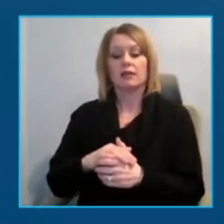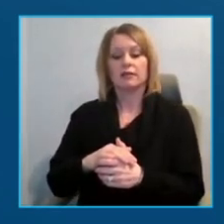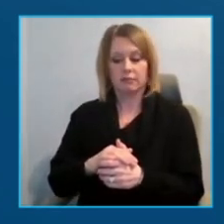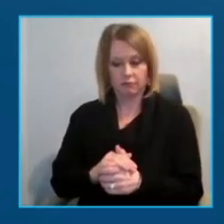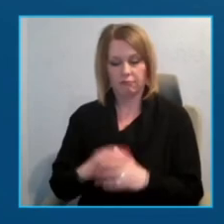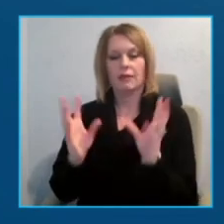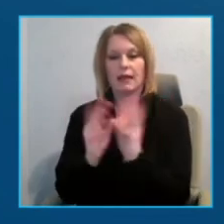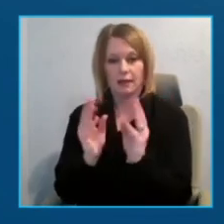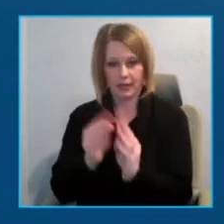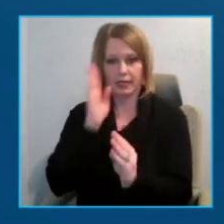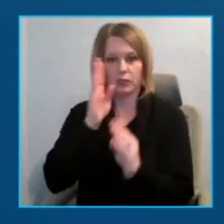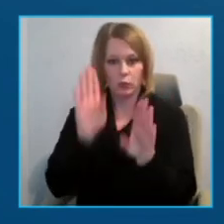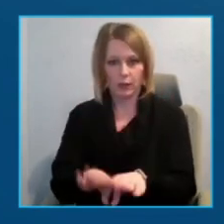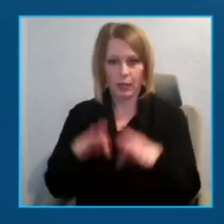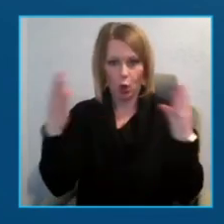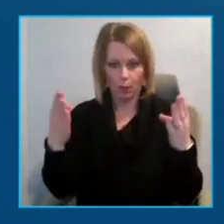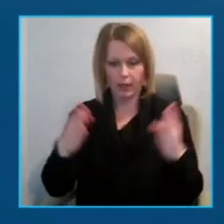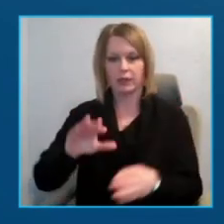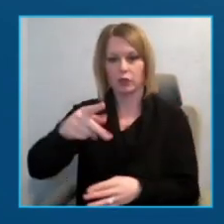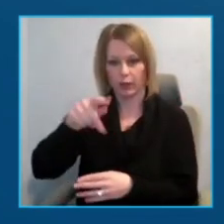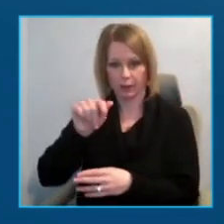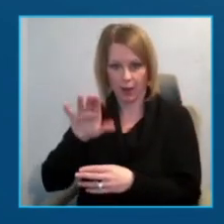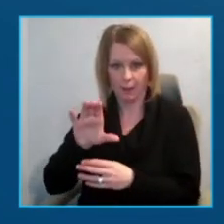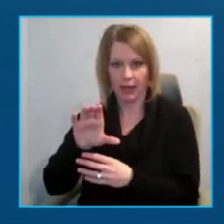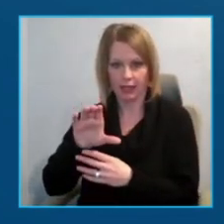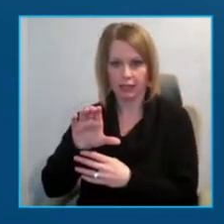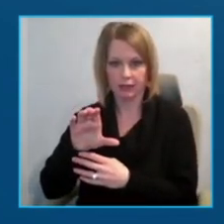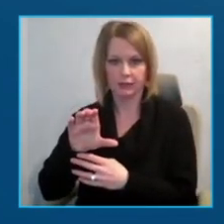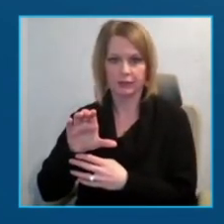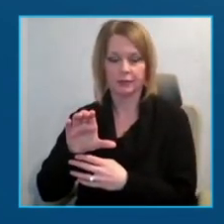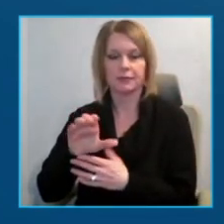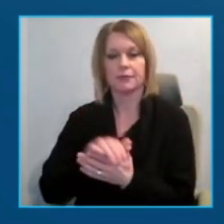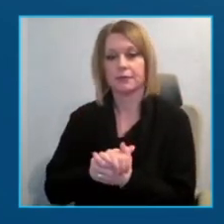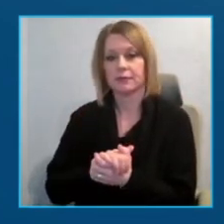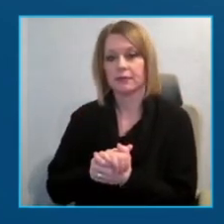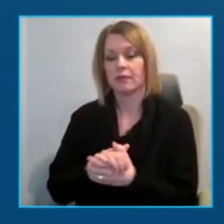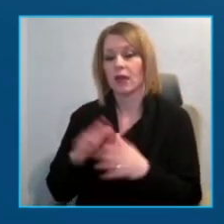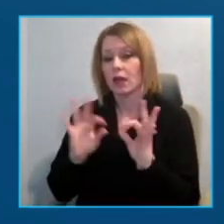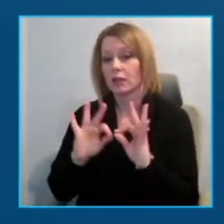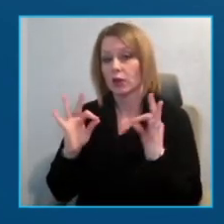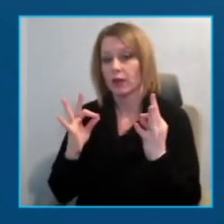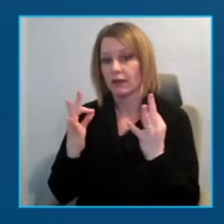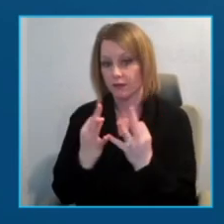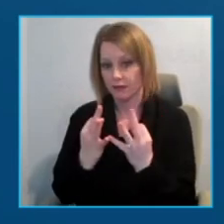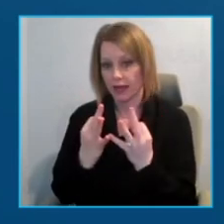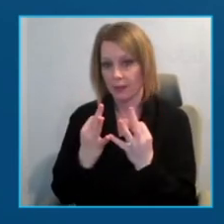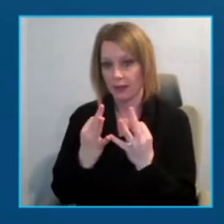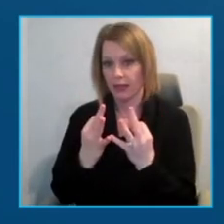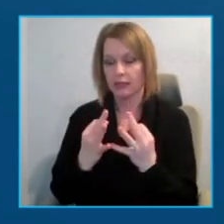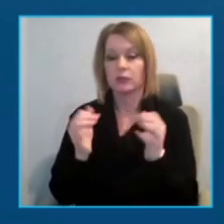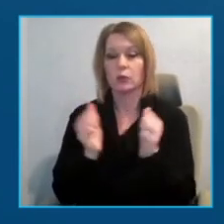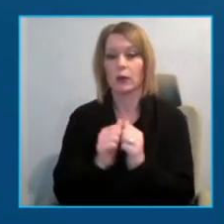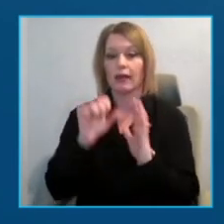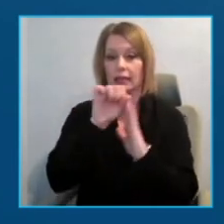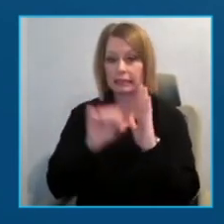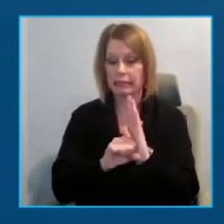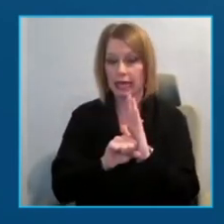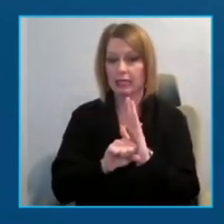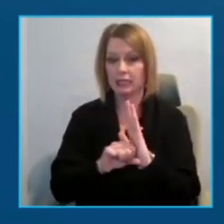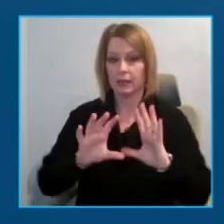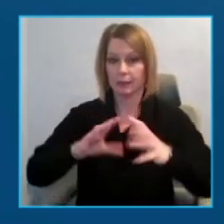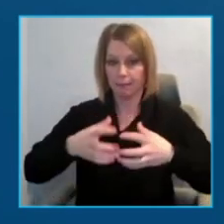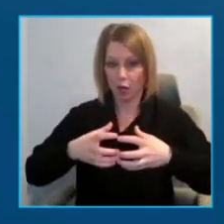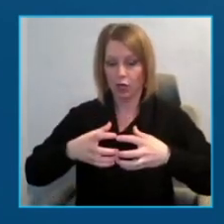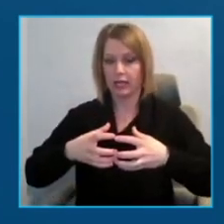public, and providing for timely and effective notice of all state party meetings, including committee and